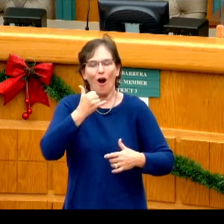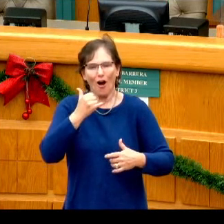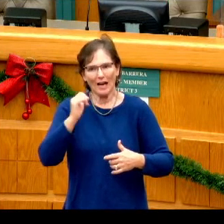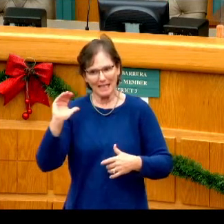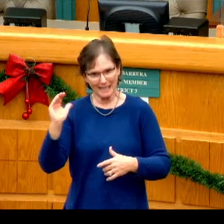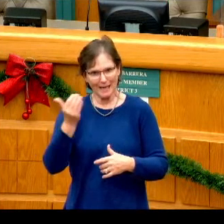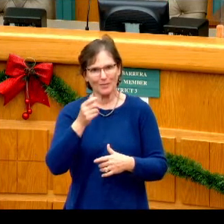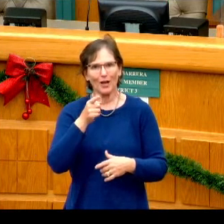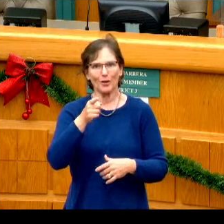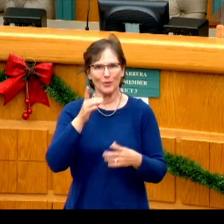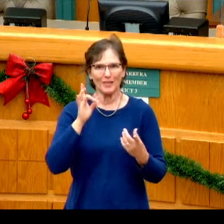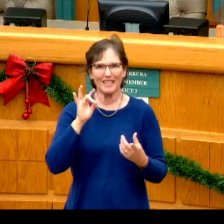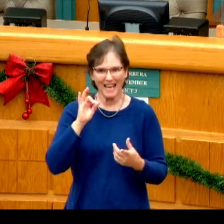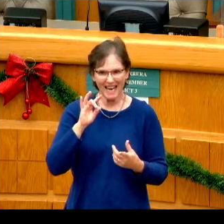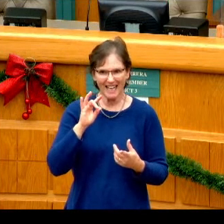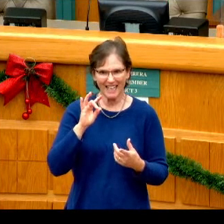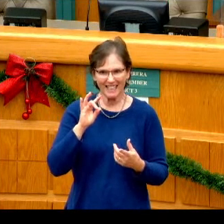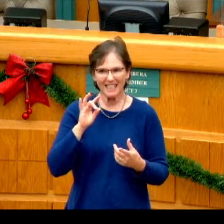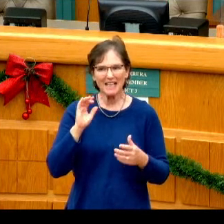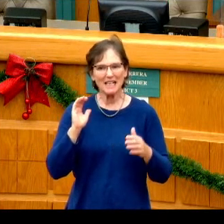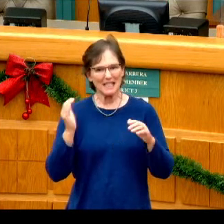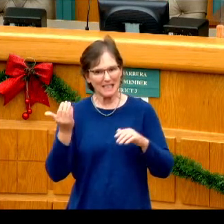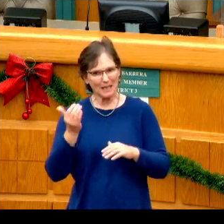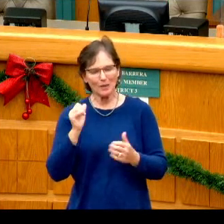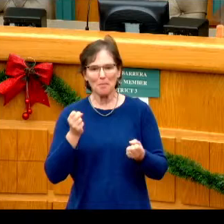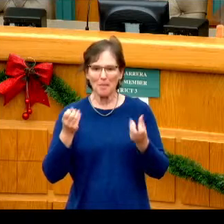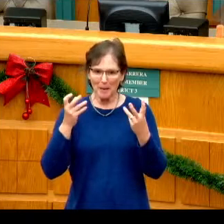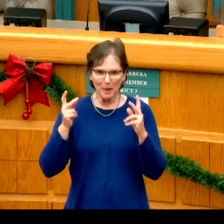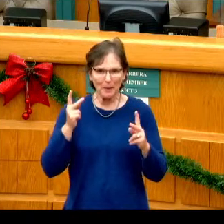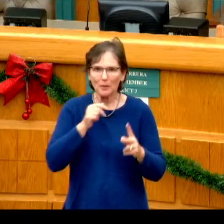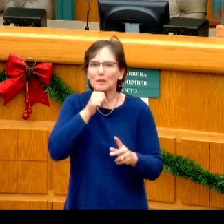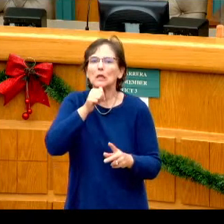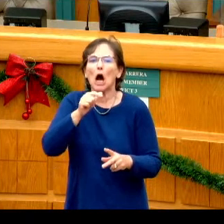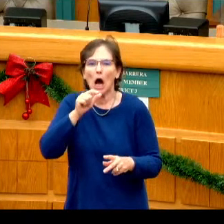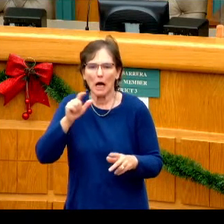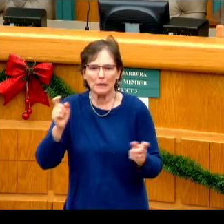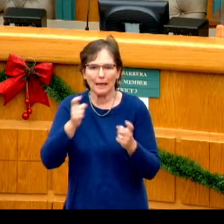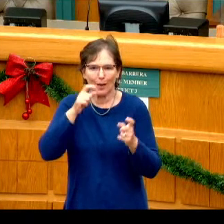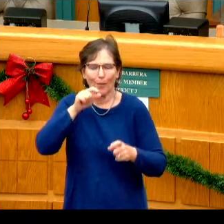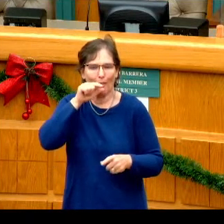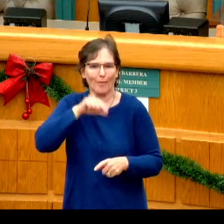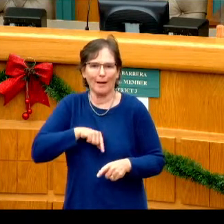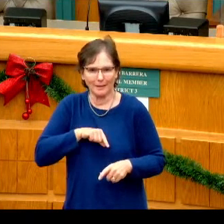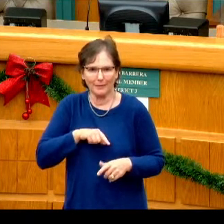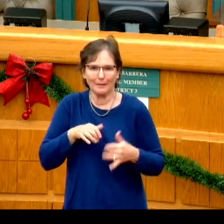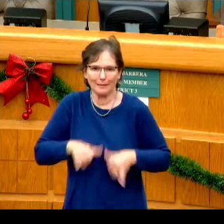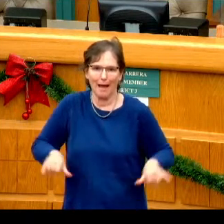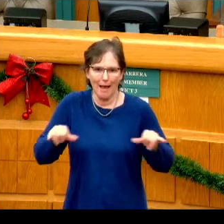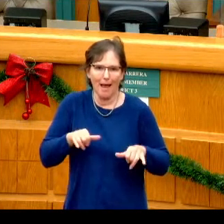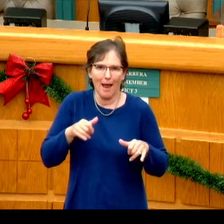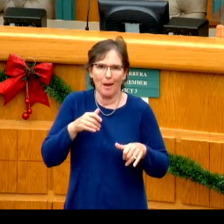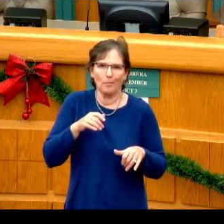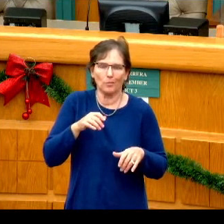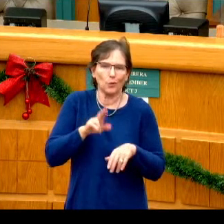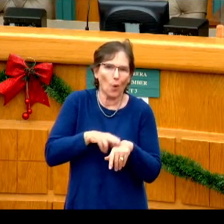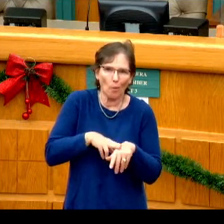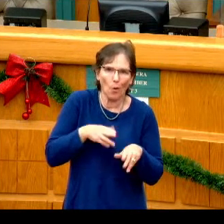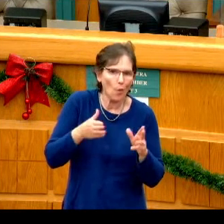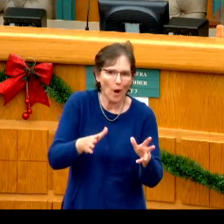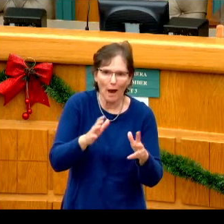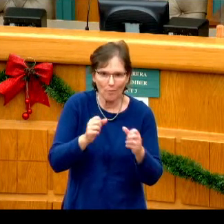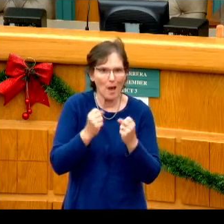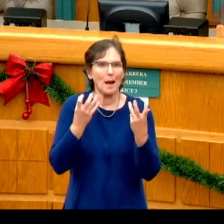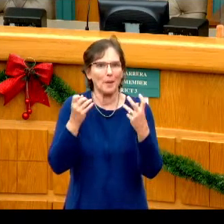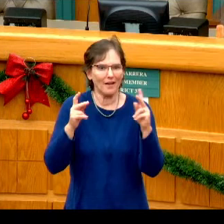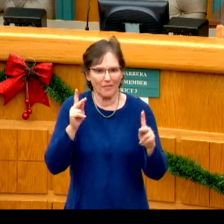not all celebrate Thanksgiving normally, it looks like more or less there was a lull in COVID and the spread